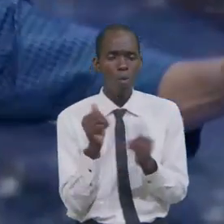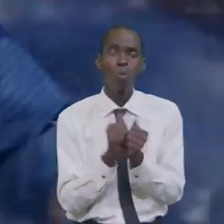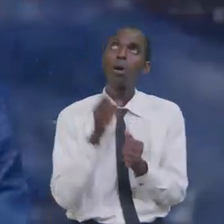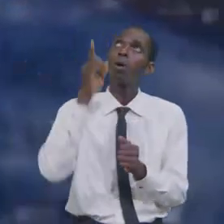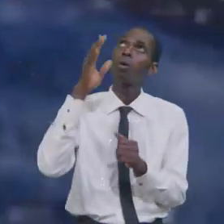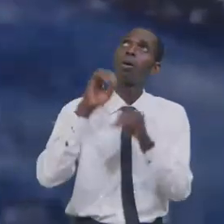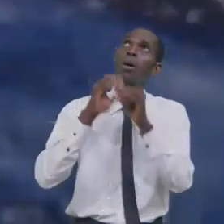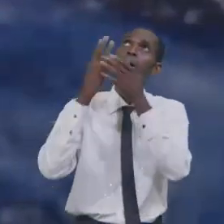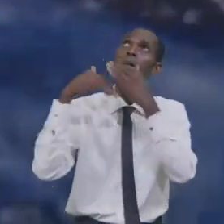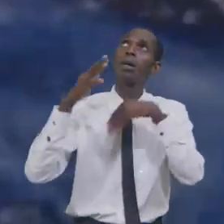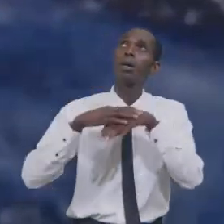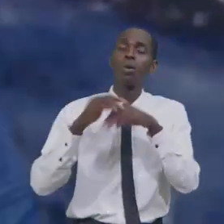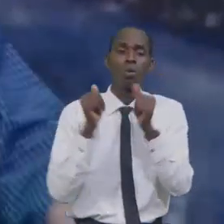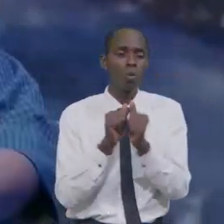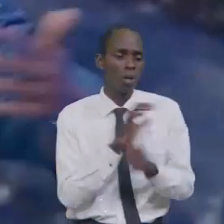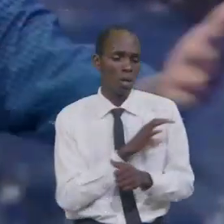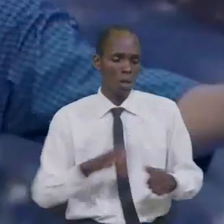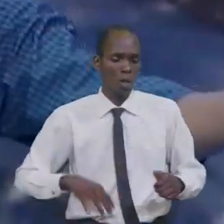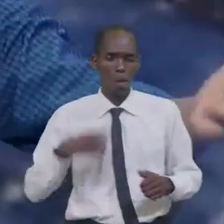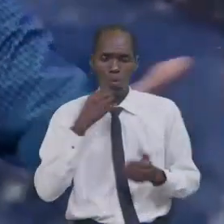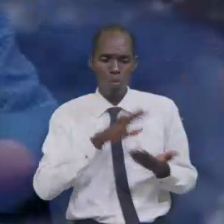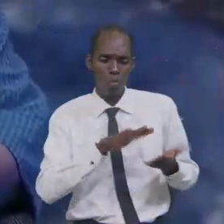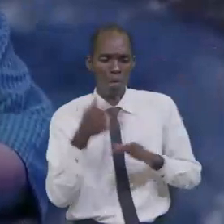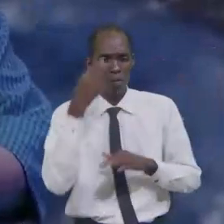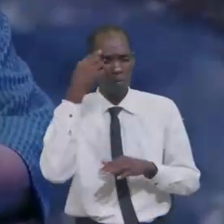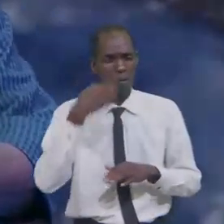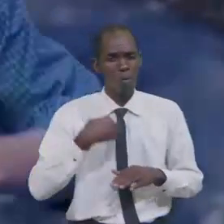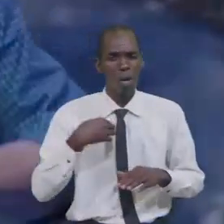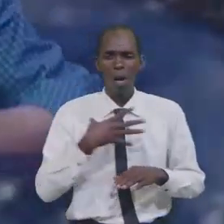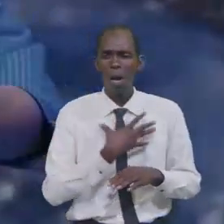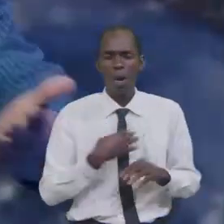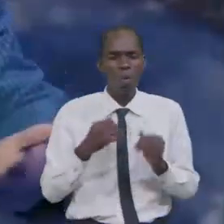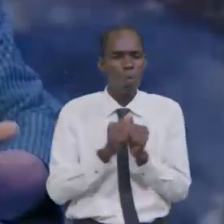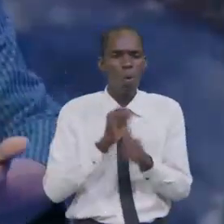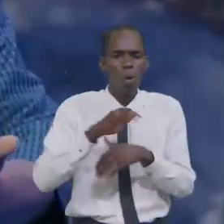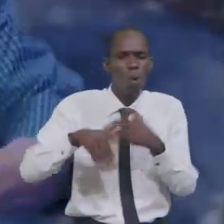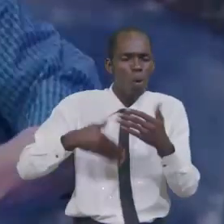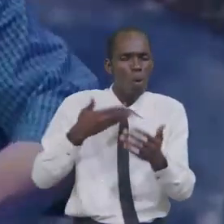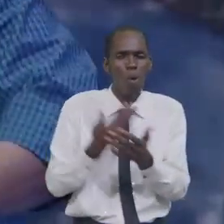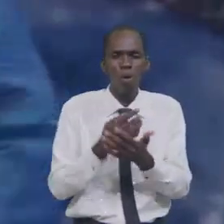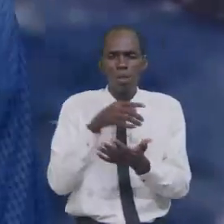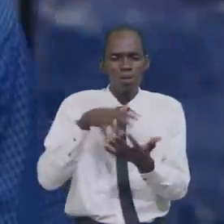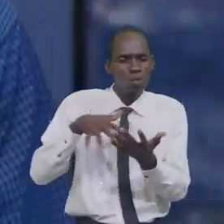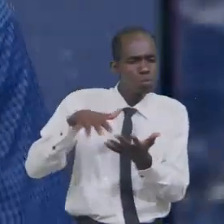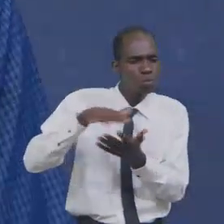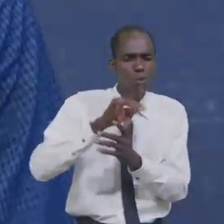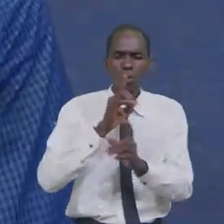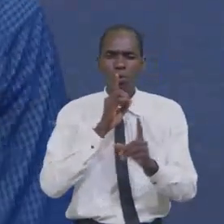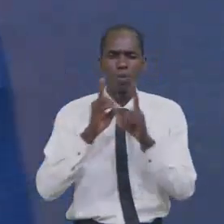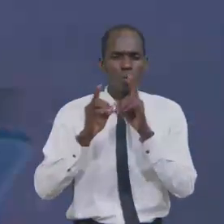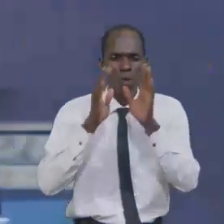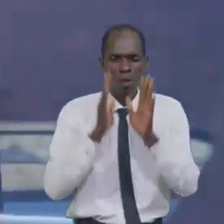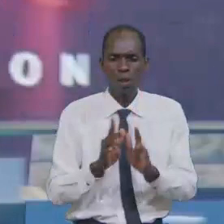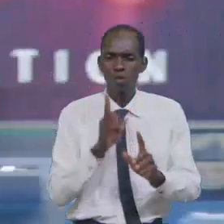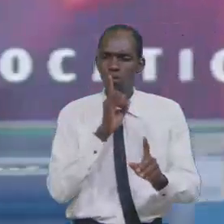with a Christ who died for me, and with all these speakers who are talking to me, and everybody